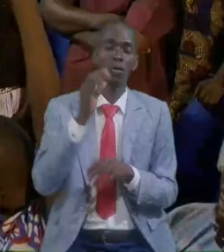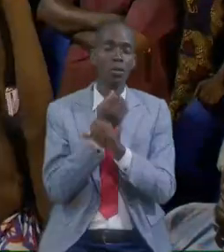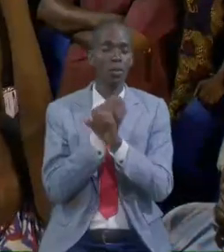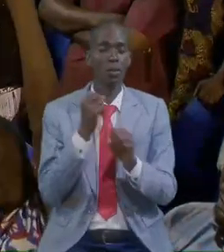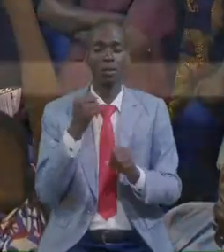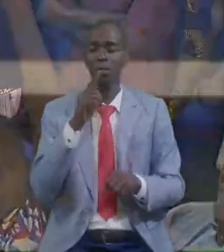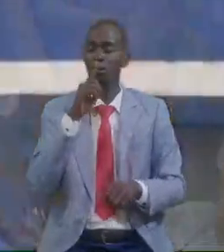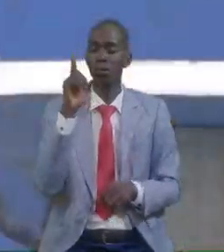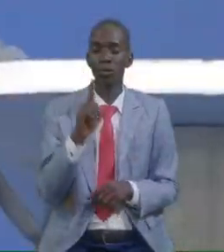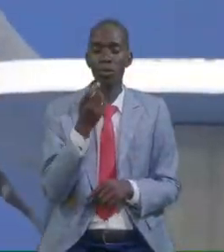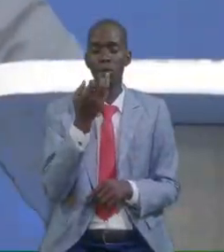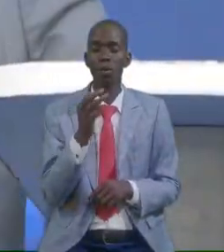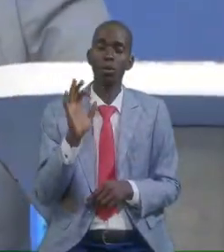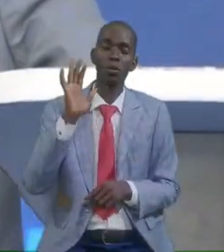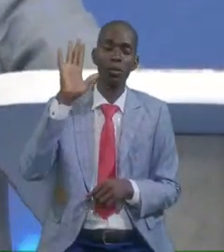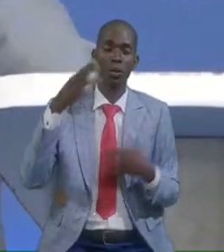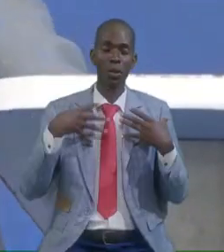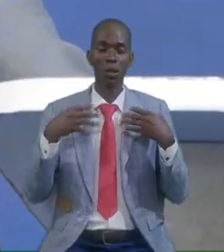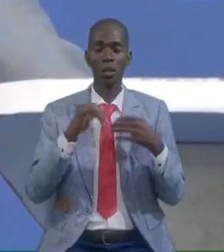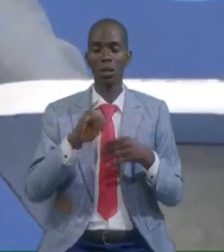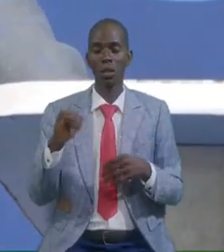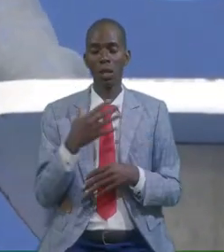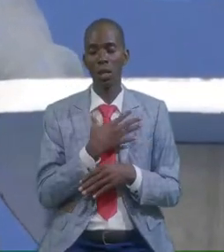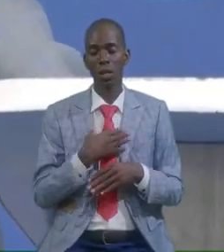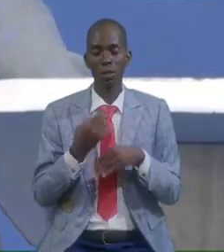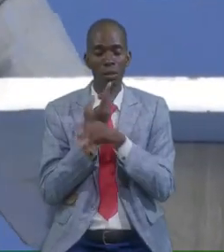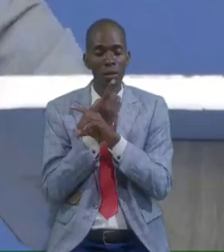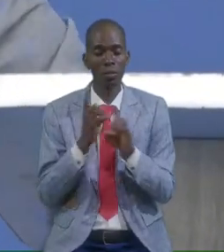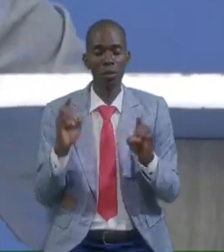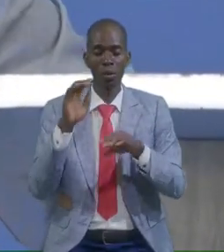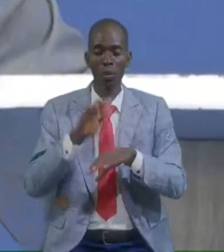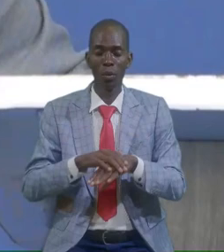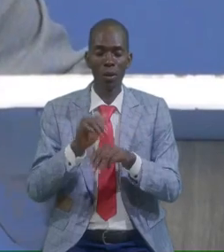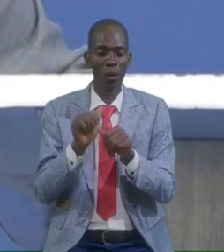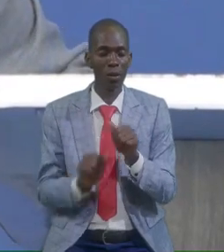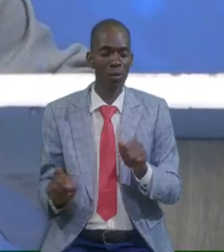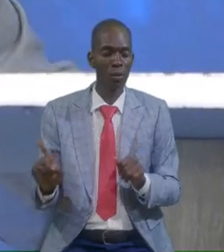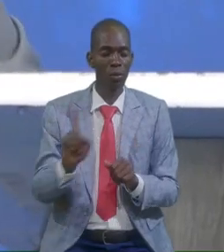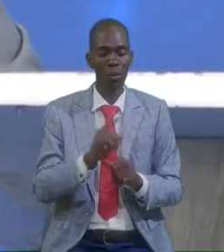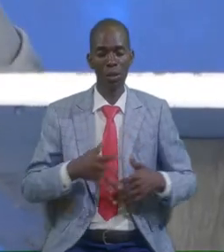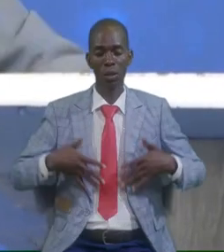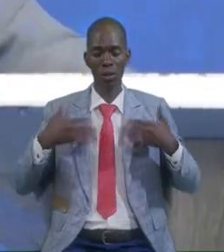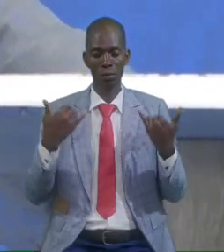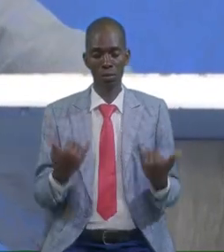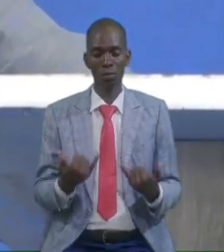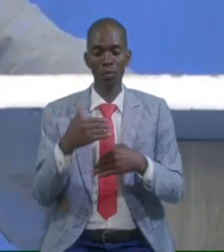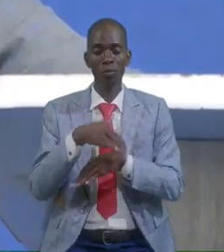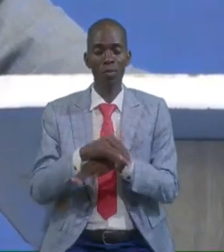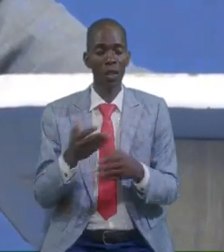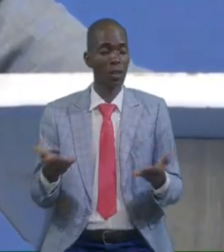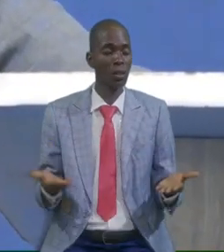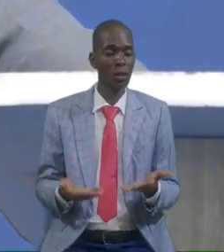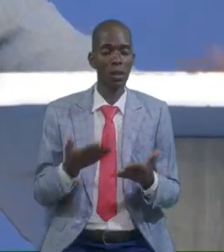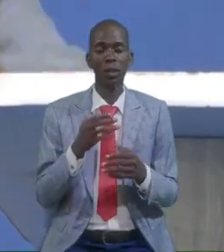the reality of your healing and deliverance upon every life tonight, over here at the